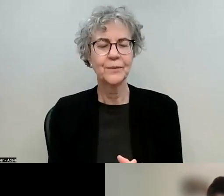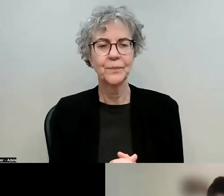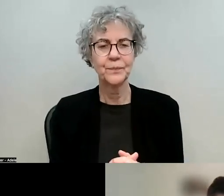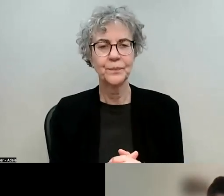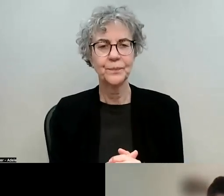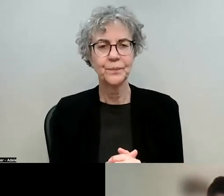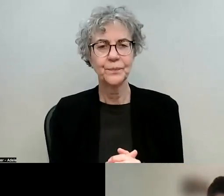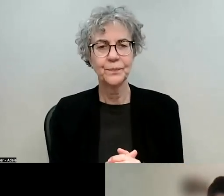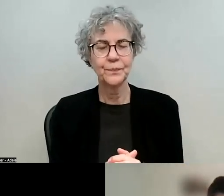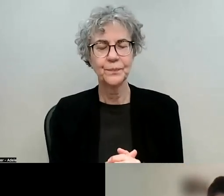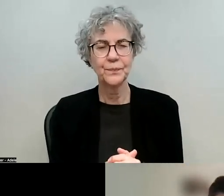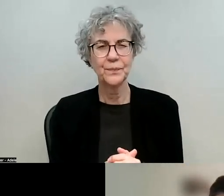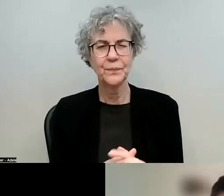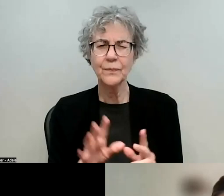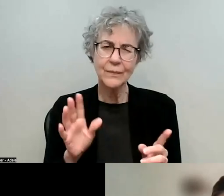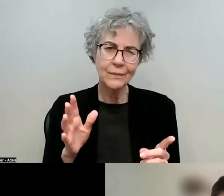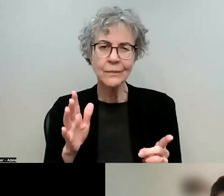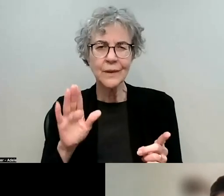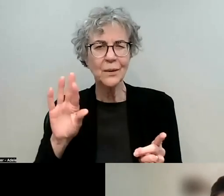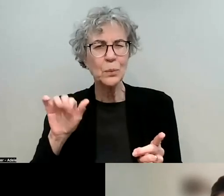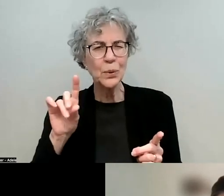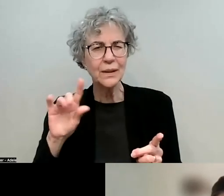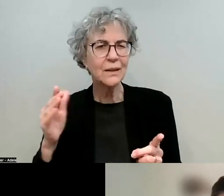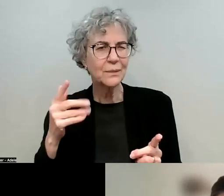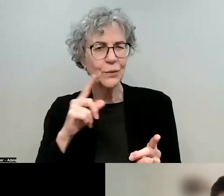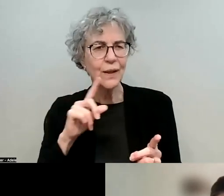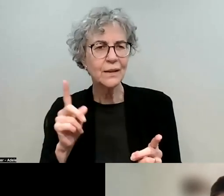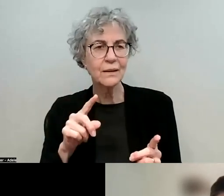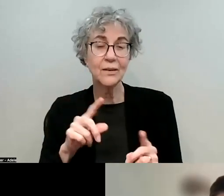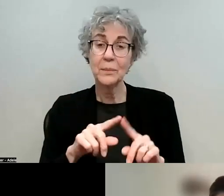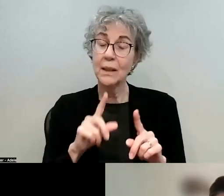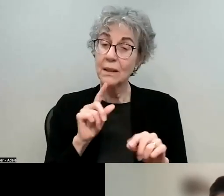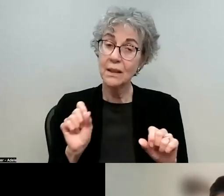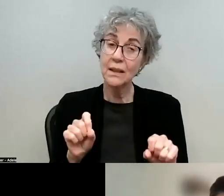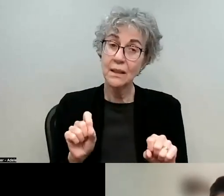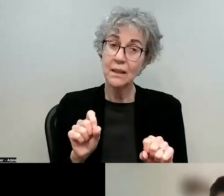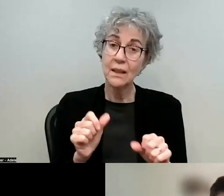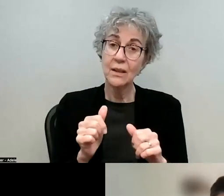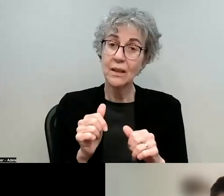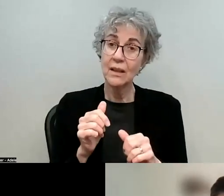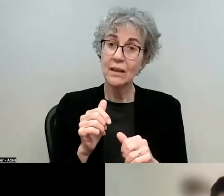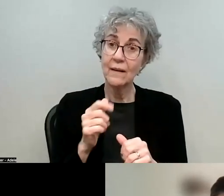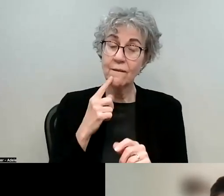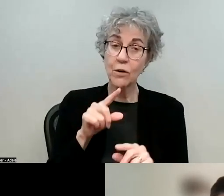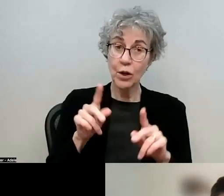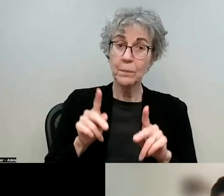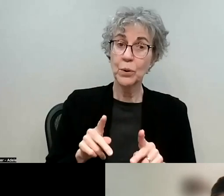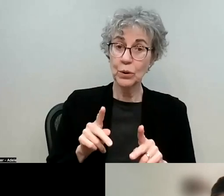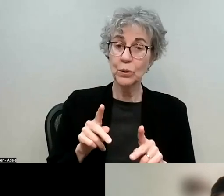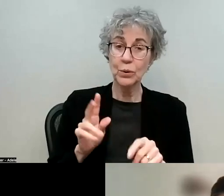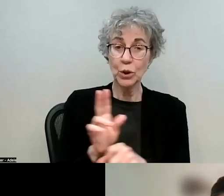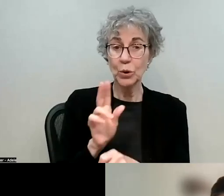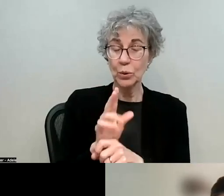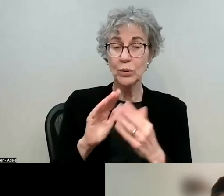which I think you've maybe sort of answered already, but is it possible for a person who could use the Community Living